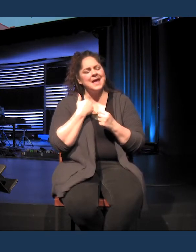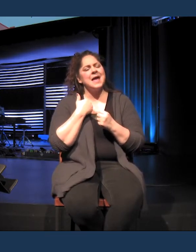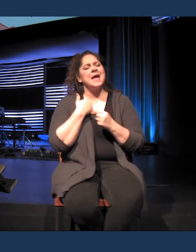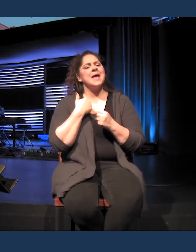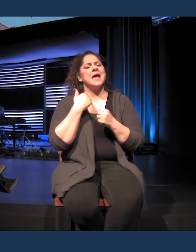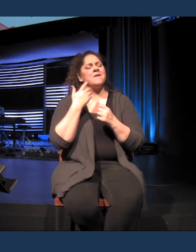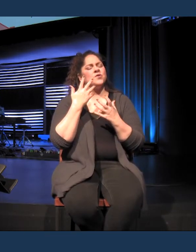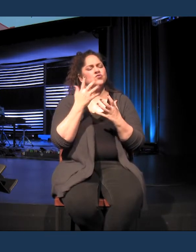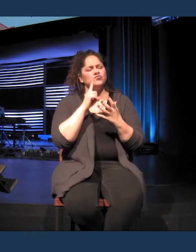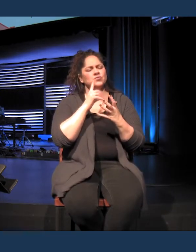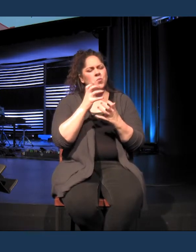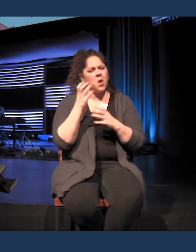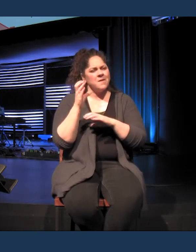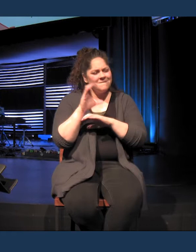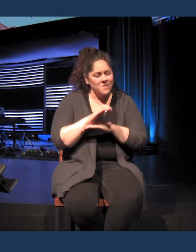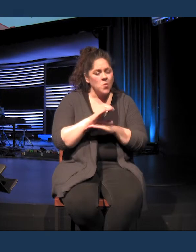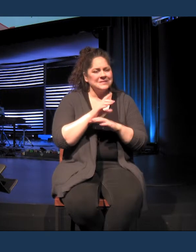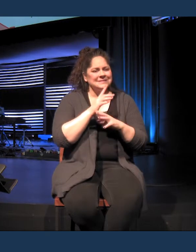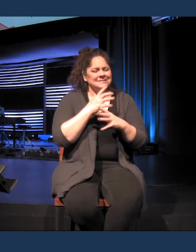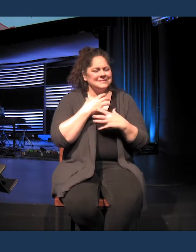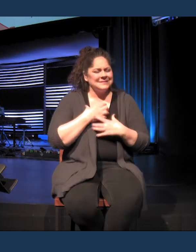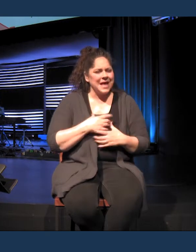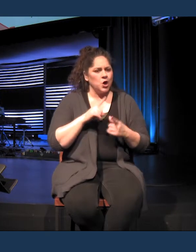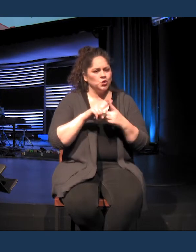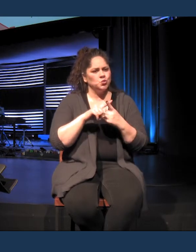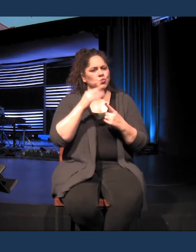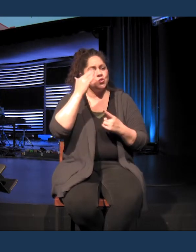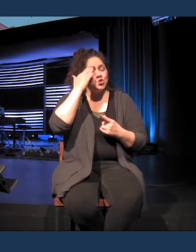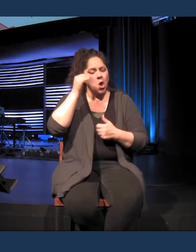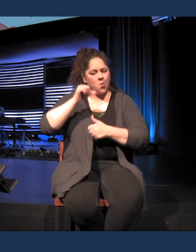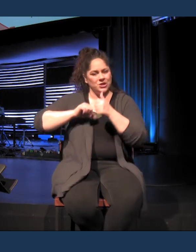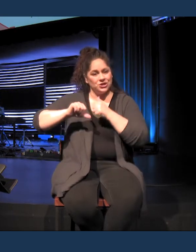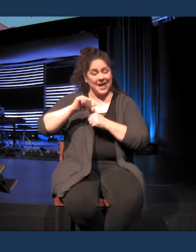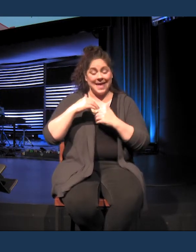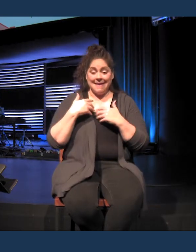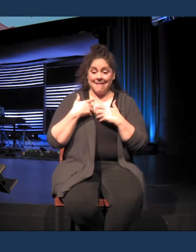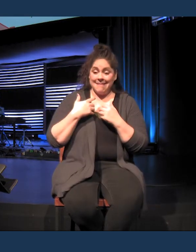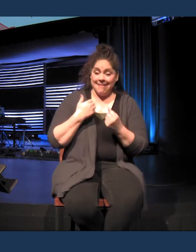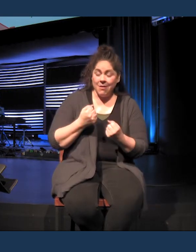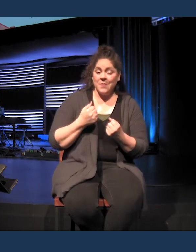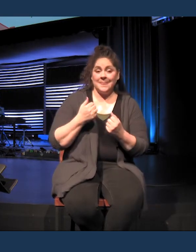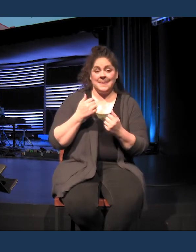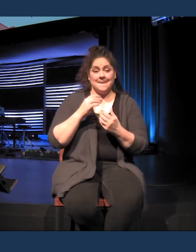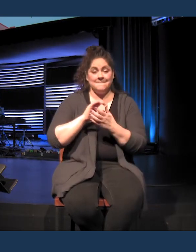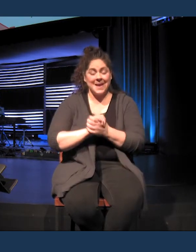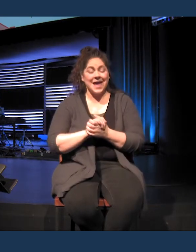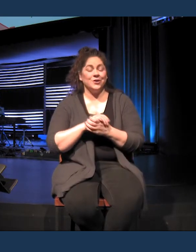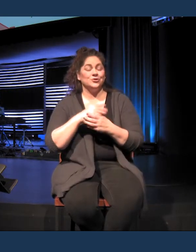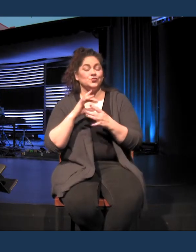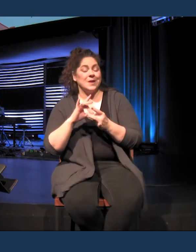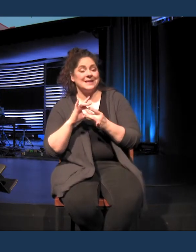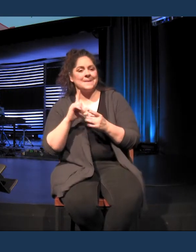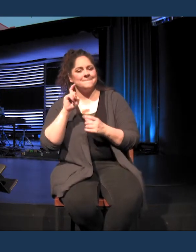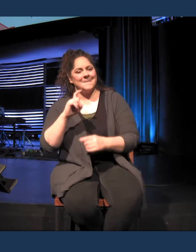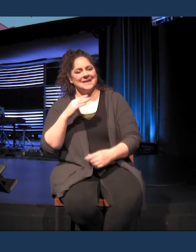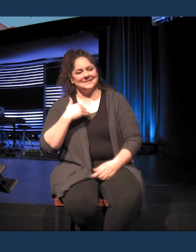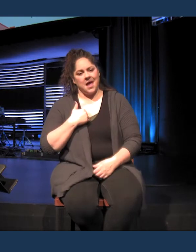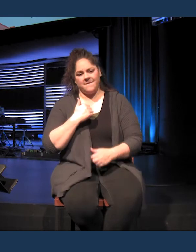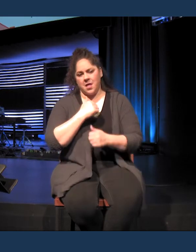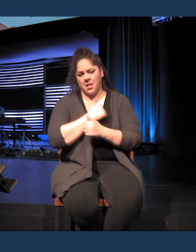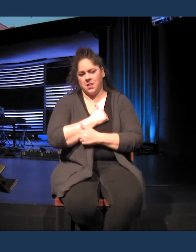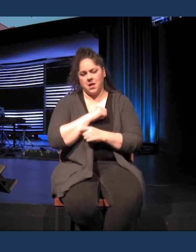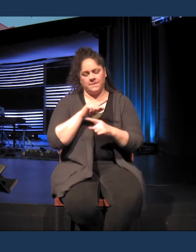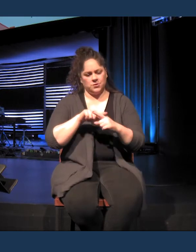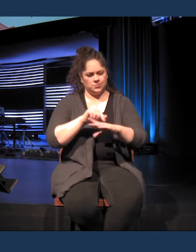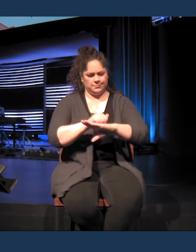to know that individual. A healthy marriage, and really any healthy relationship, must have love as the